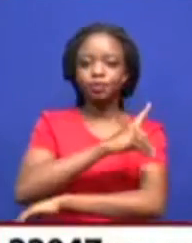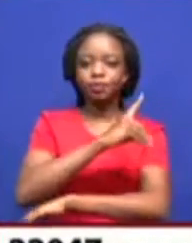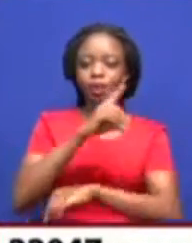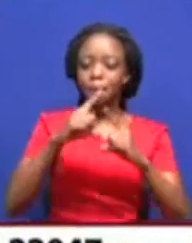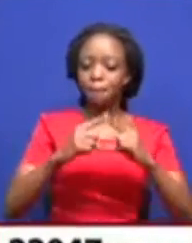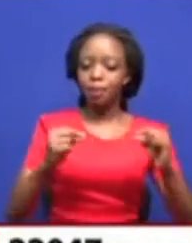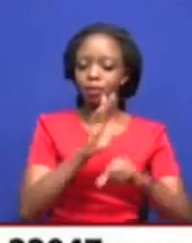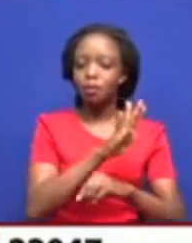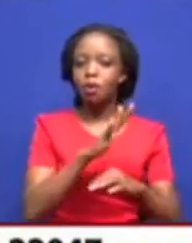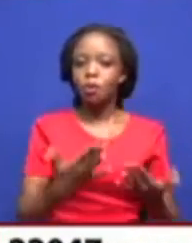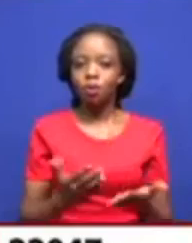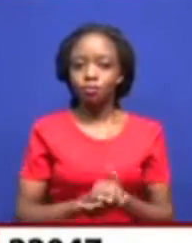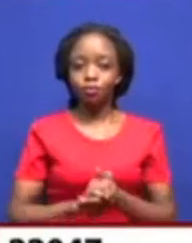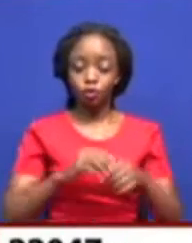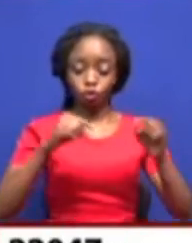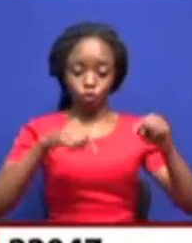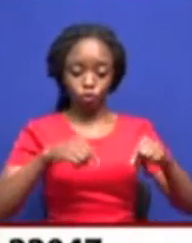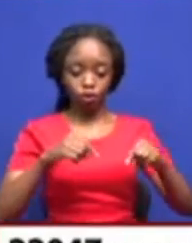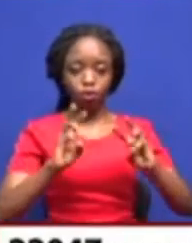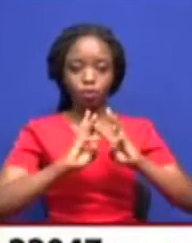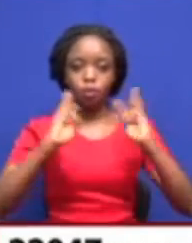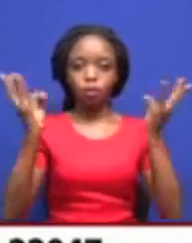In this World Refugee Day, there is